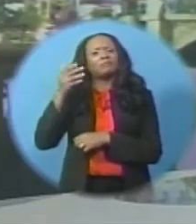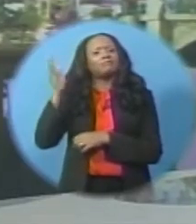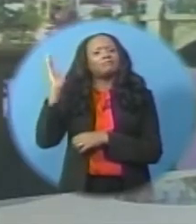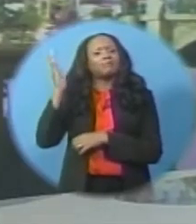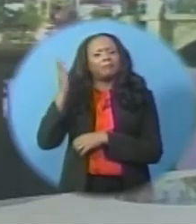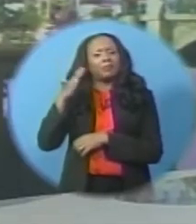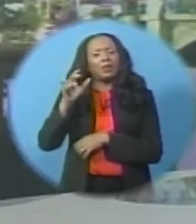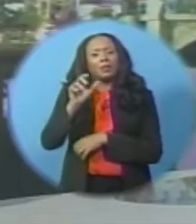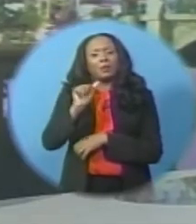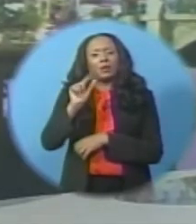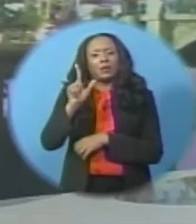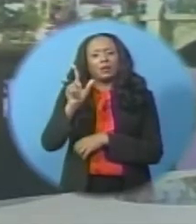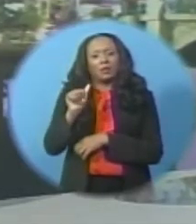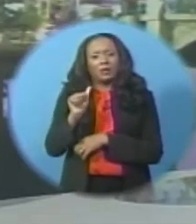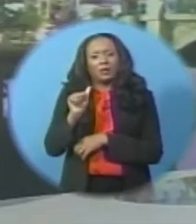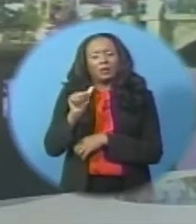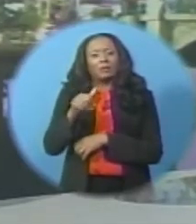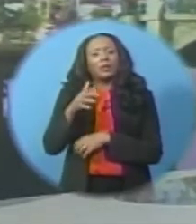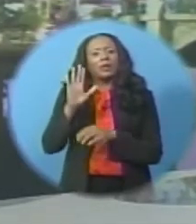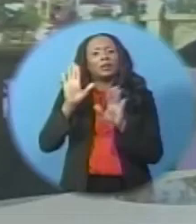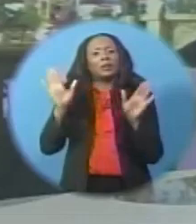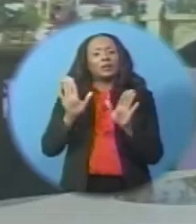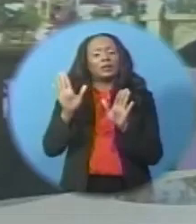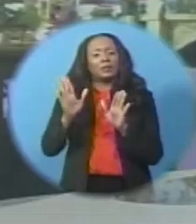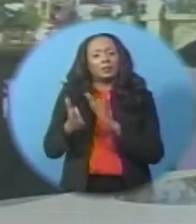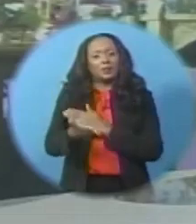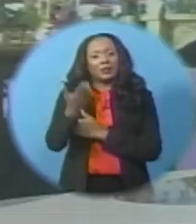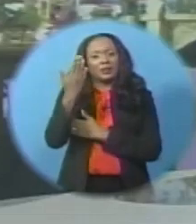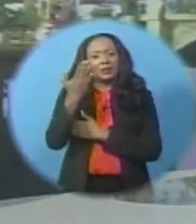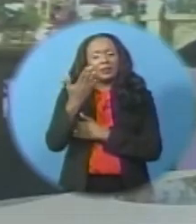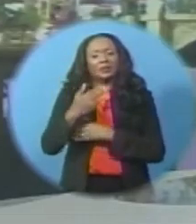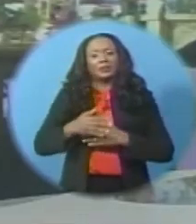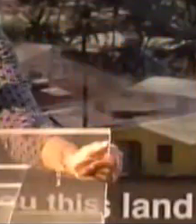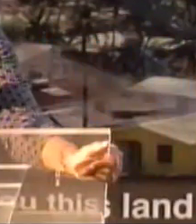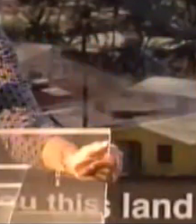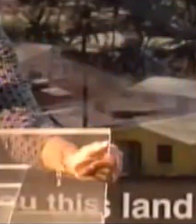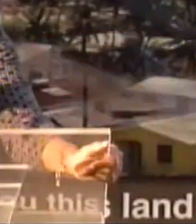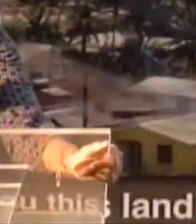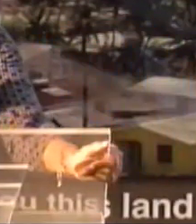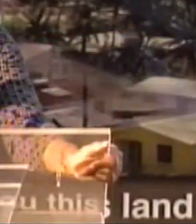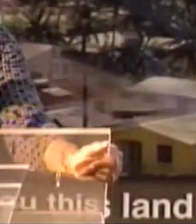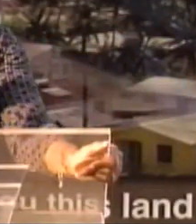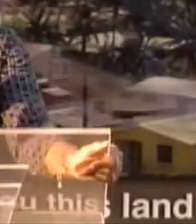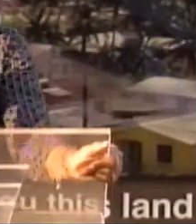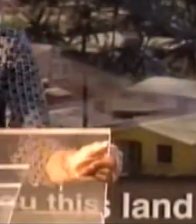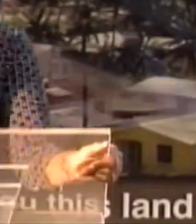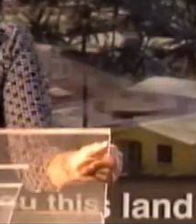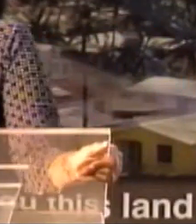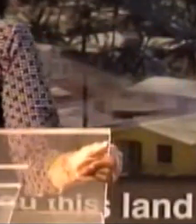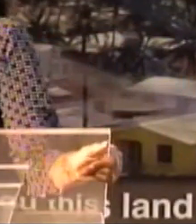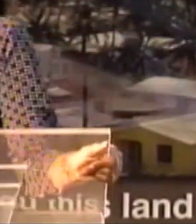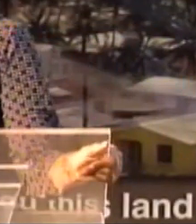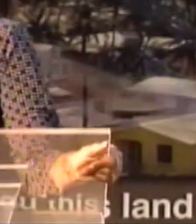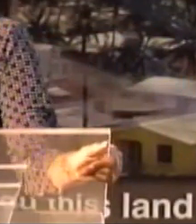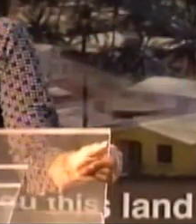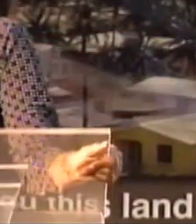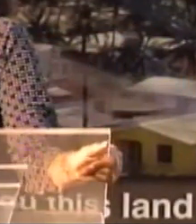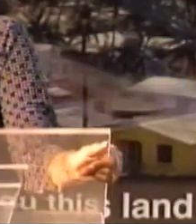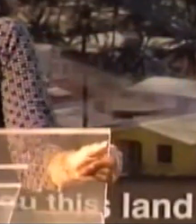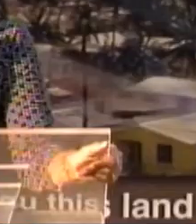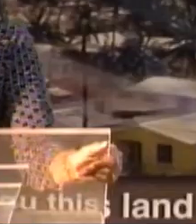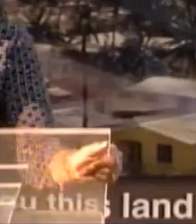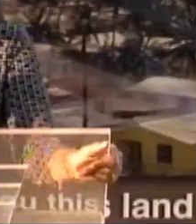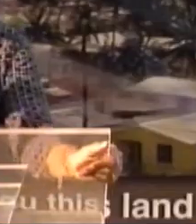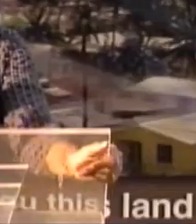Abundant Life Assembly in Bank Hall, St. Michael. It has not just been 100 years marking time.